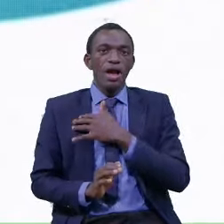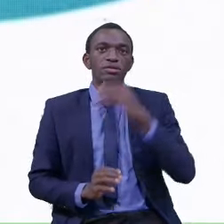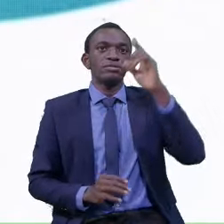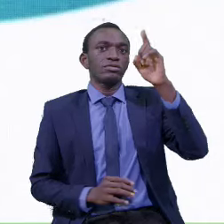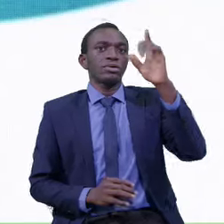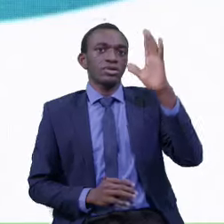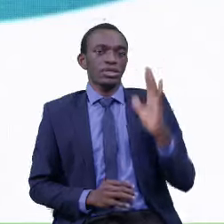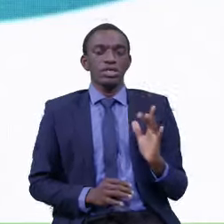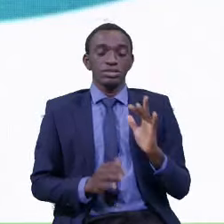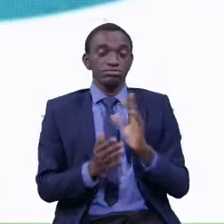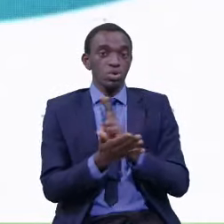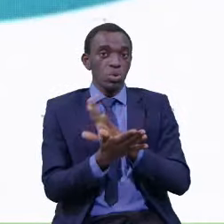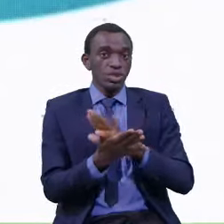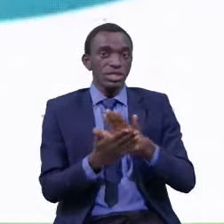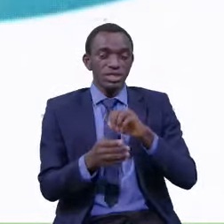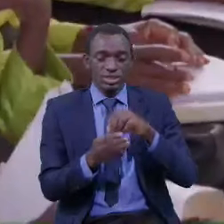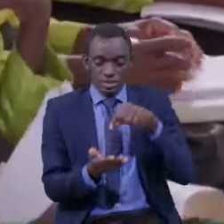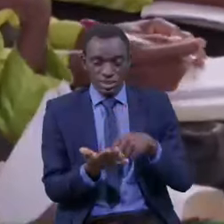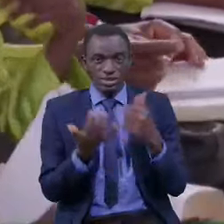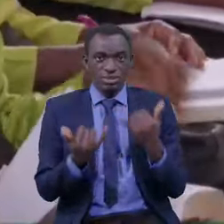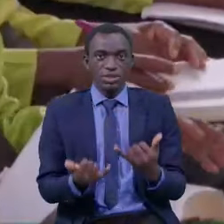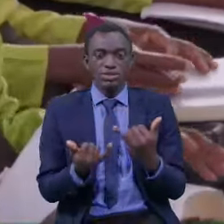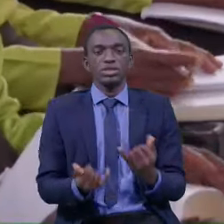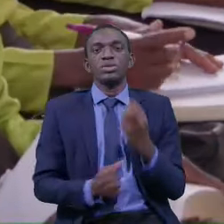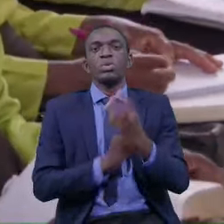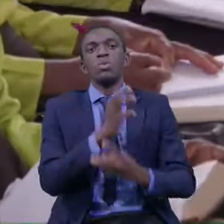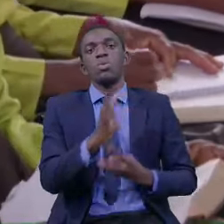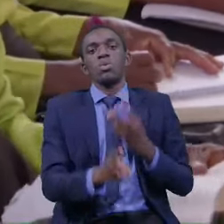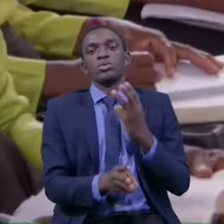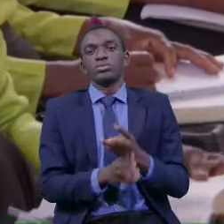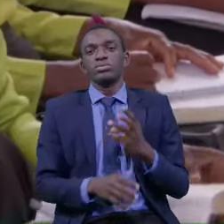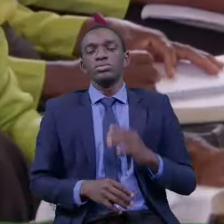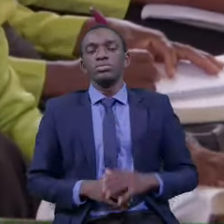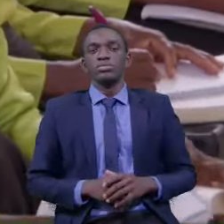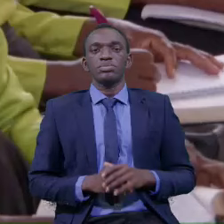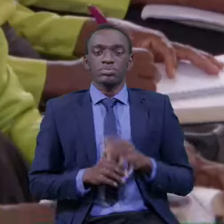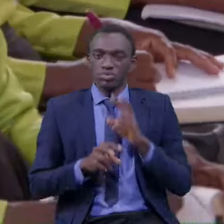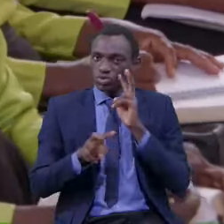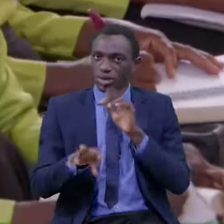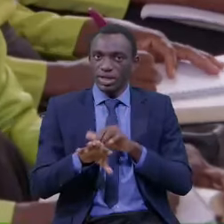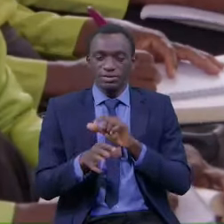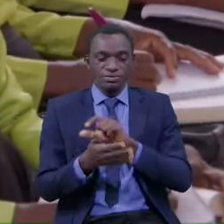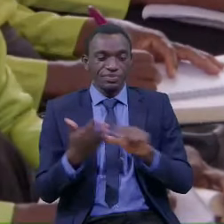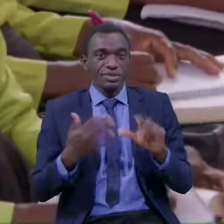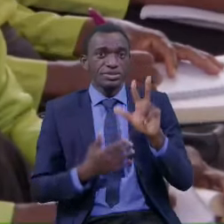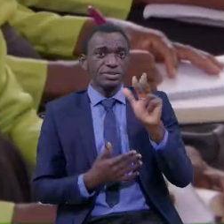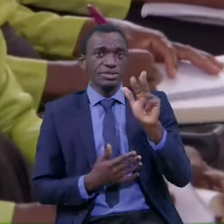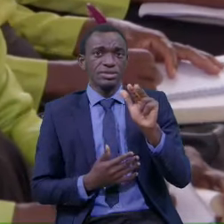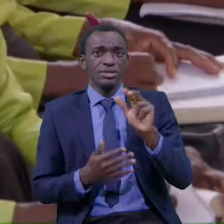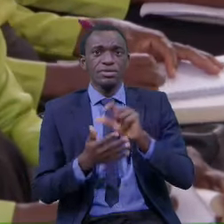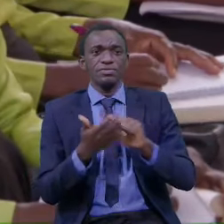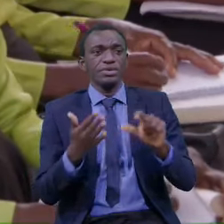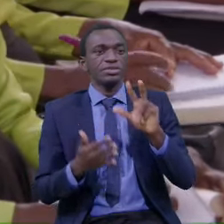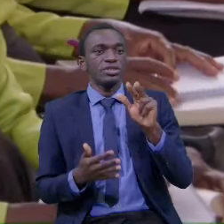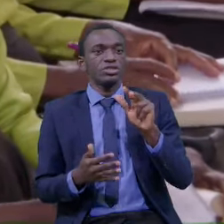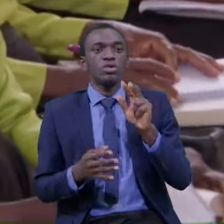present world. Look at verse 13. It says in verse 13, looking for